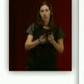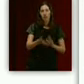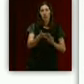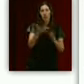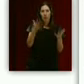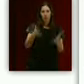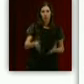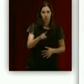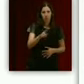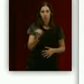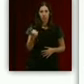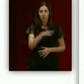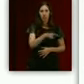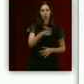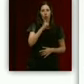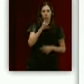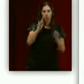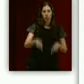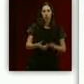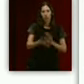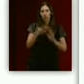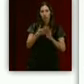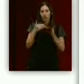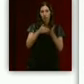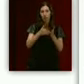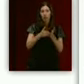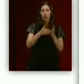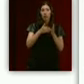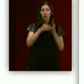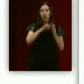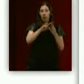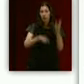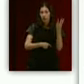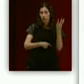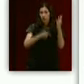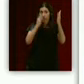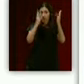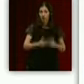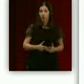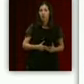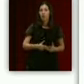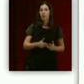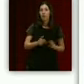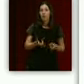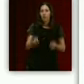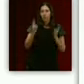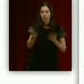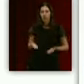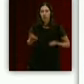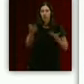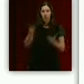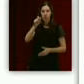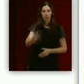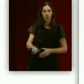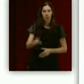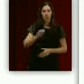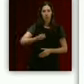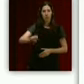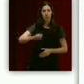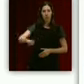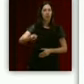sensory information to determine the linear speed, the angular speed for the user too, and